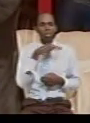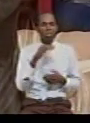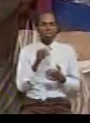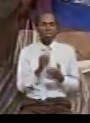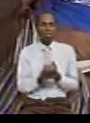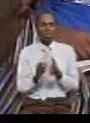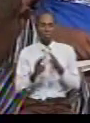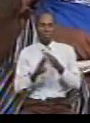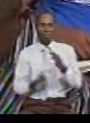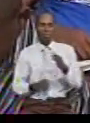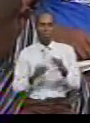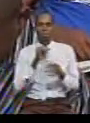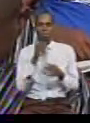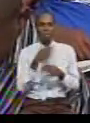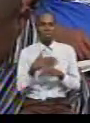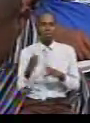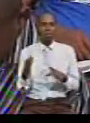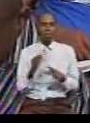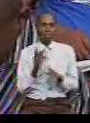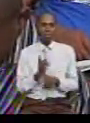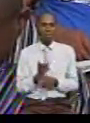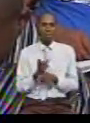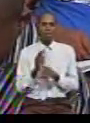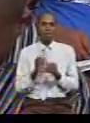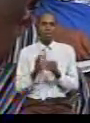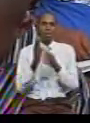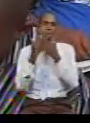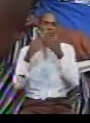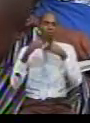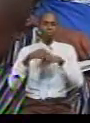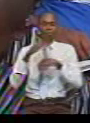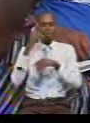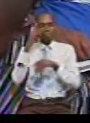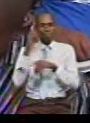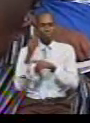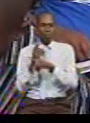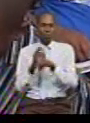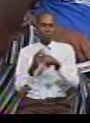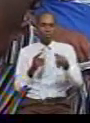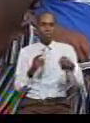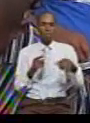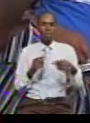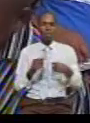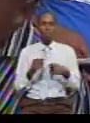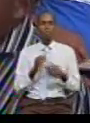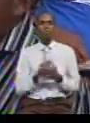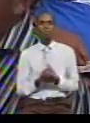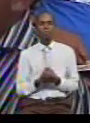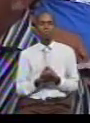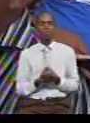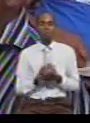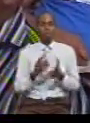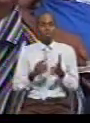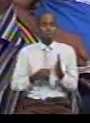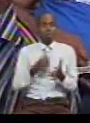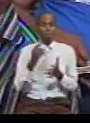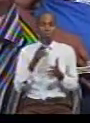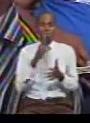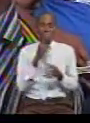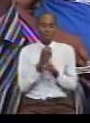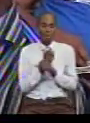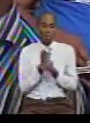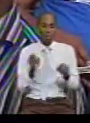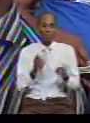fadeth not away, reserved in heaven for you. The moment you are born again,